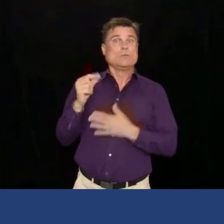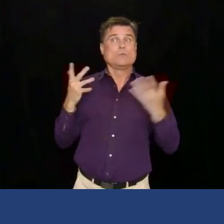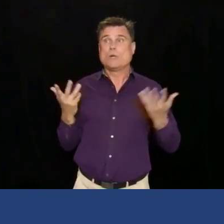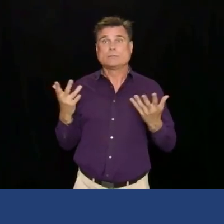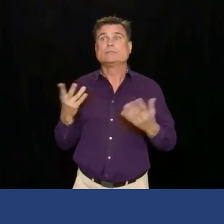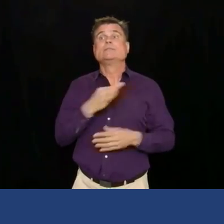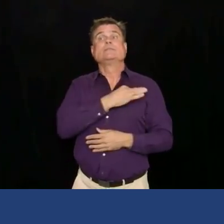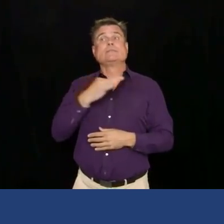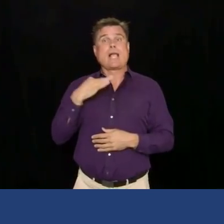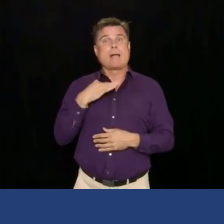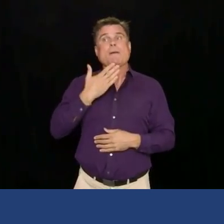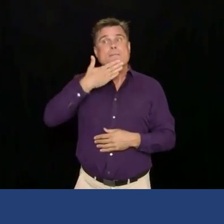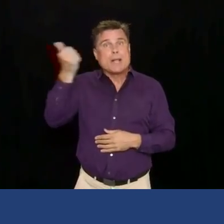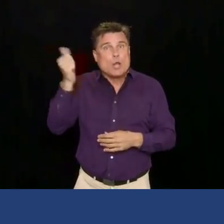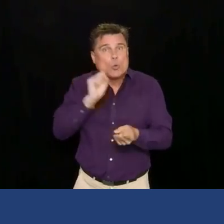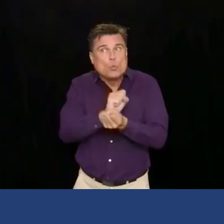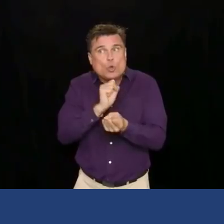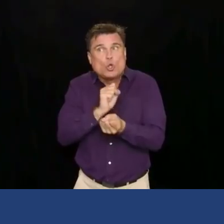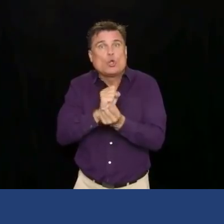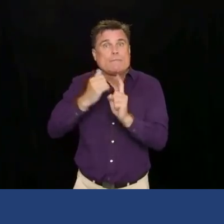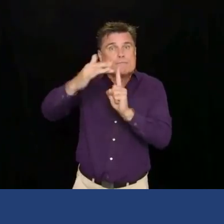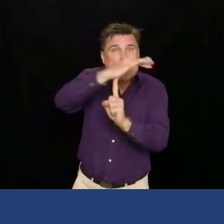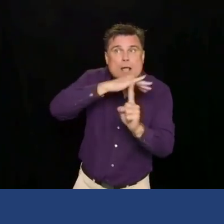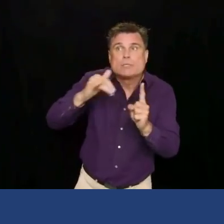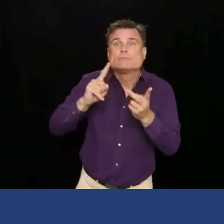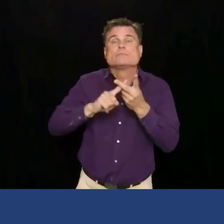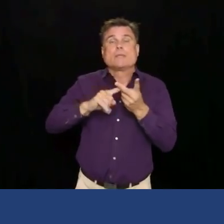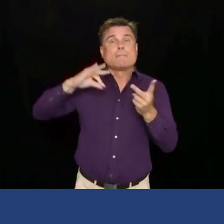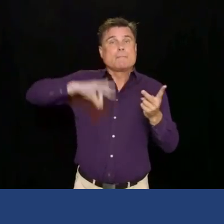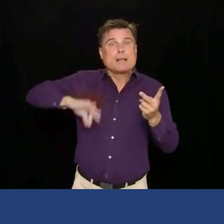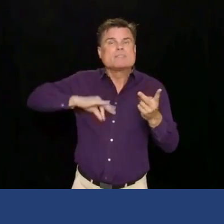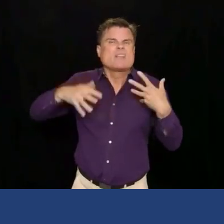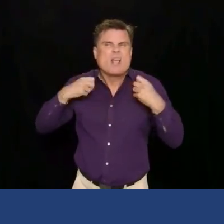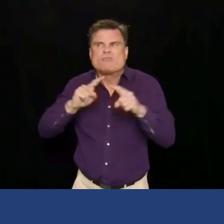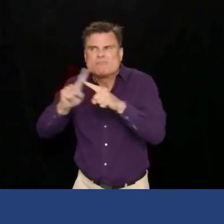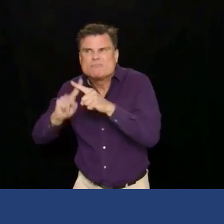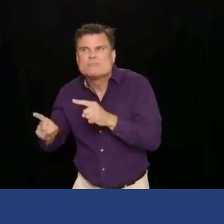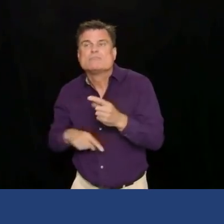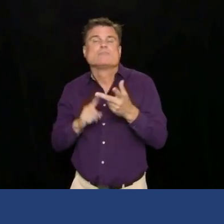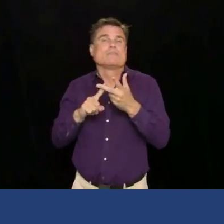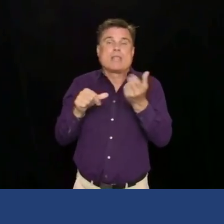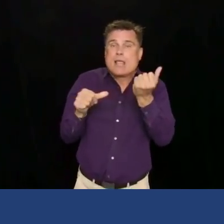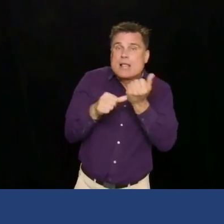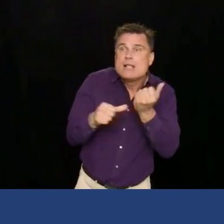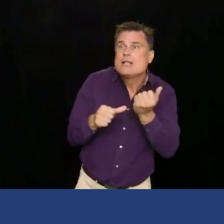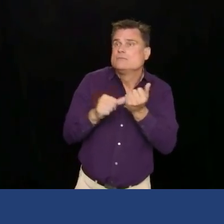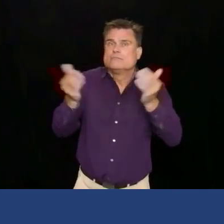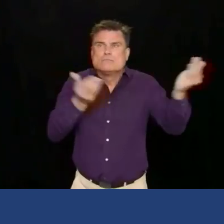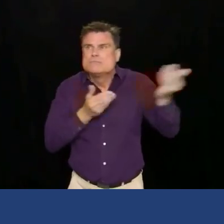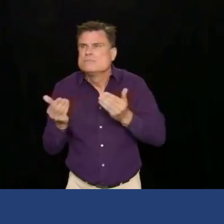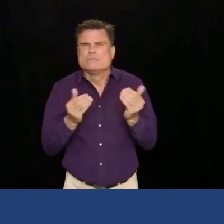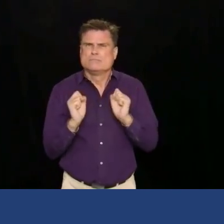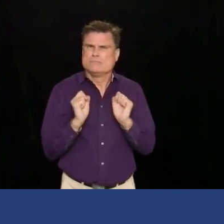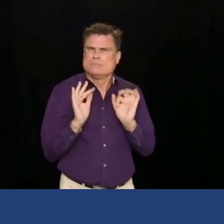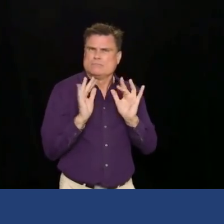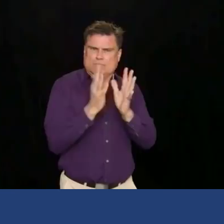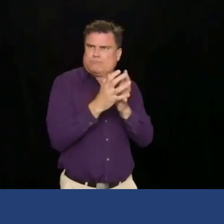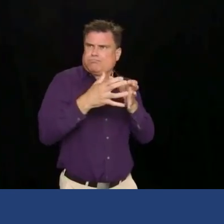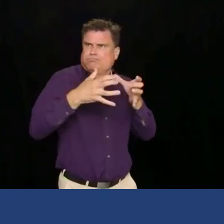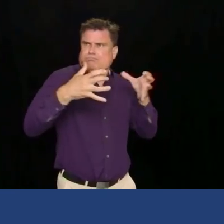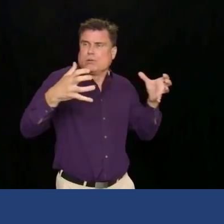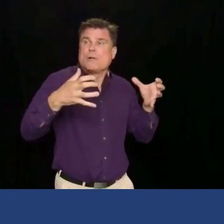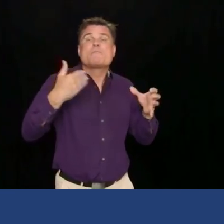working conditions and benefits for healthcare workers and aides. Hundreds of frontline care providers were converted